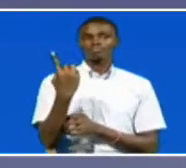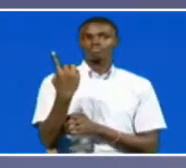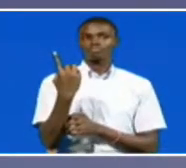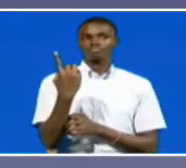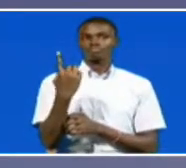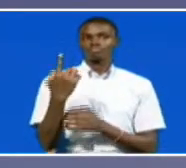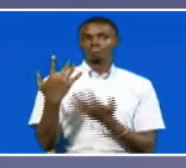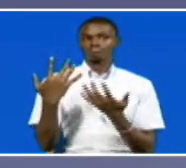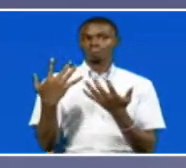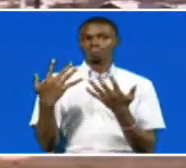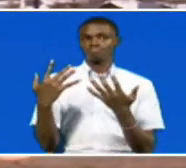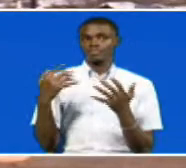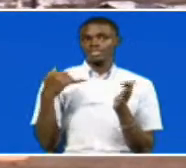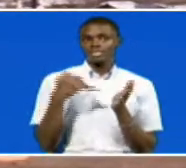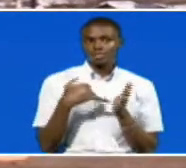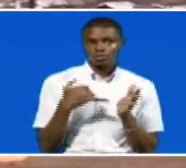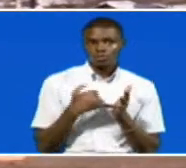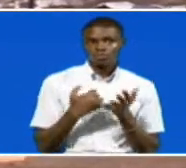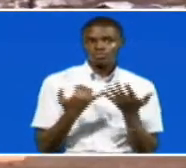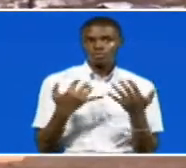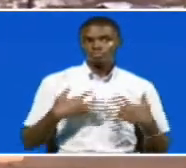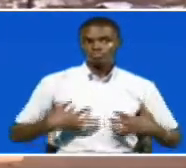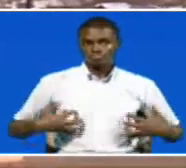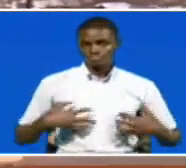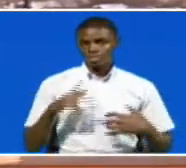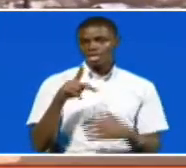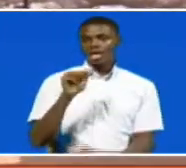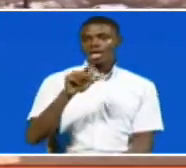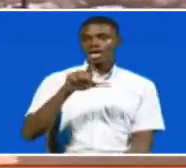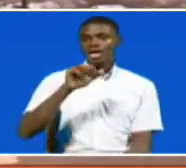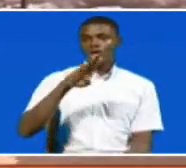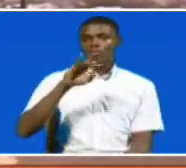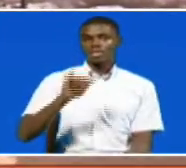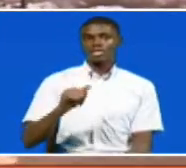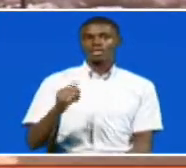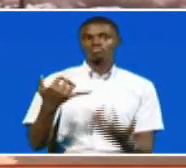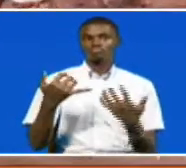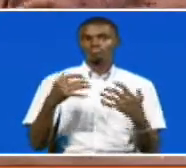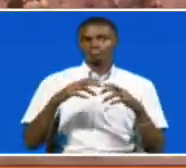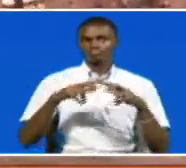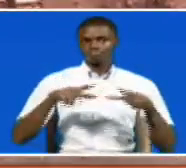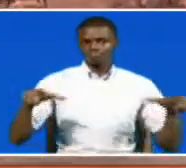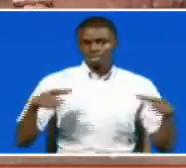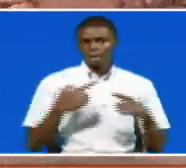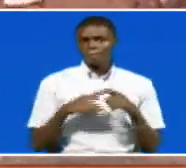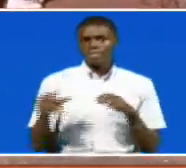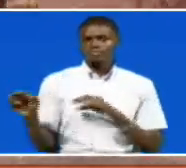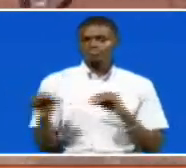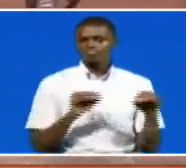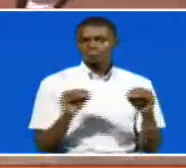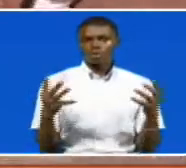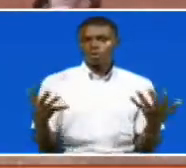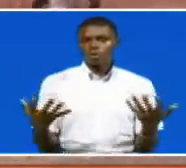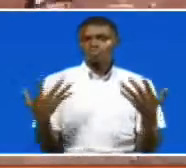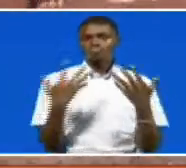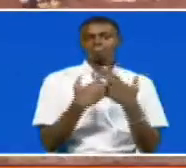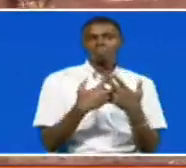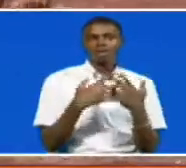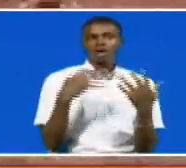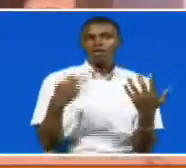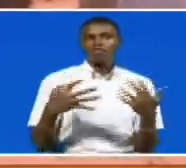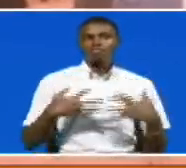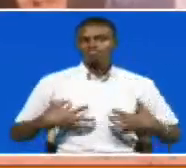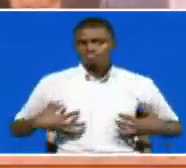that were built for resettling refugees at Kalobeyei resettlement scheme. But resettling or integration of